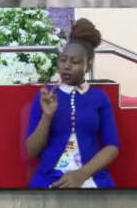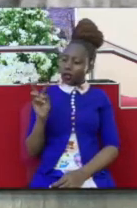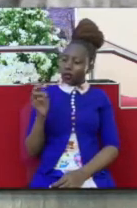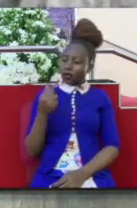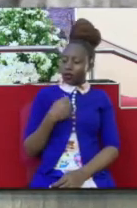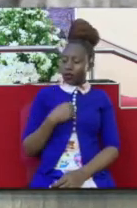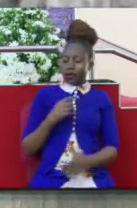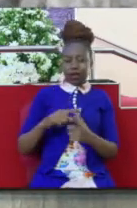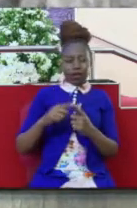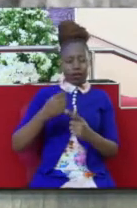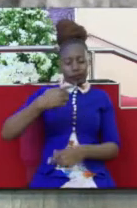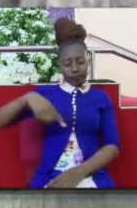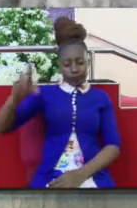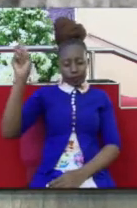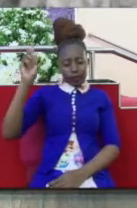Na wakaenda.